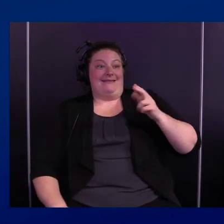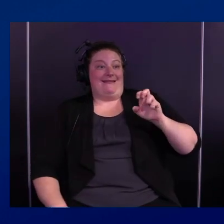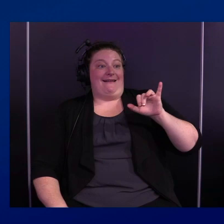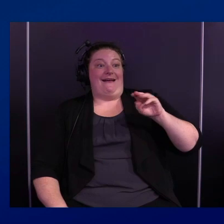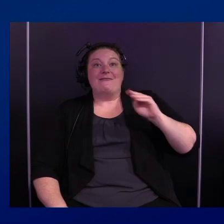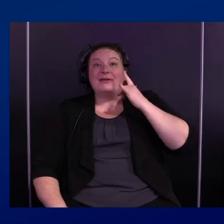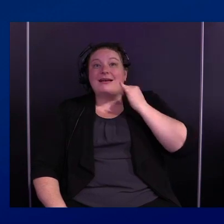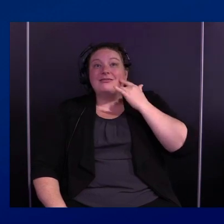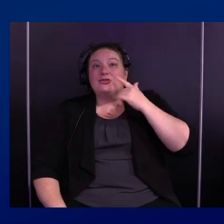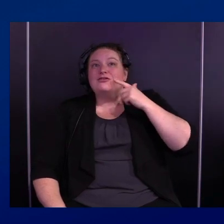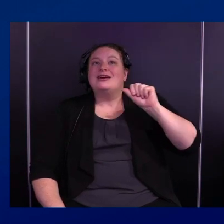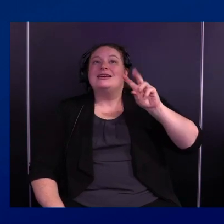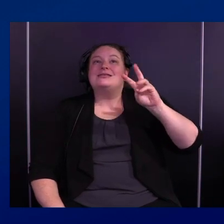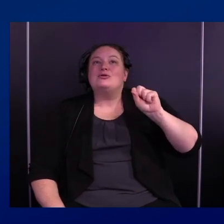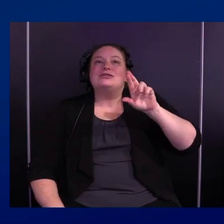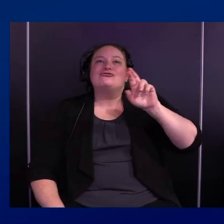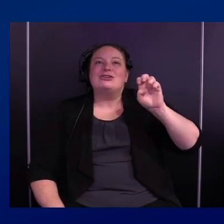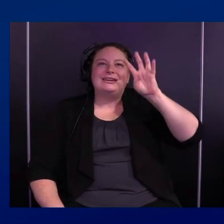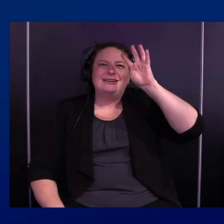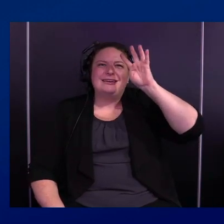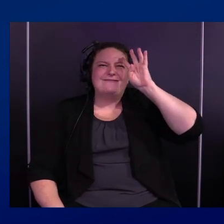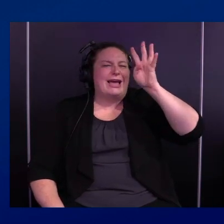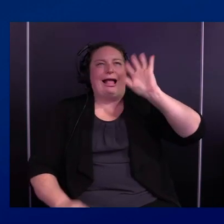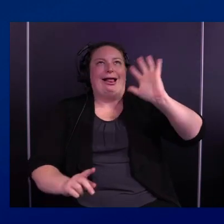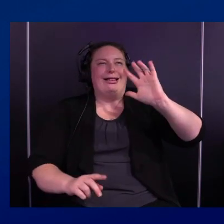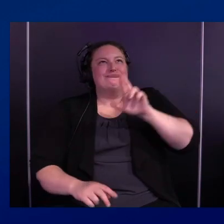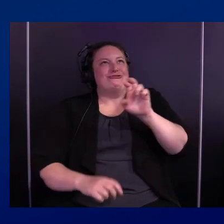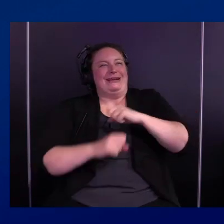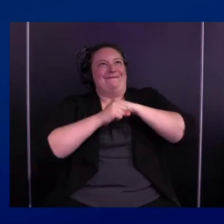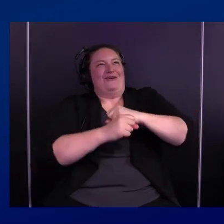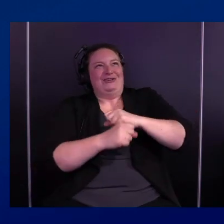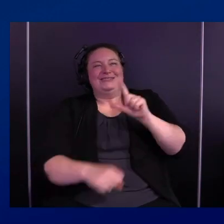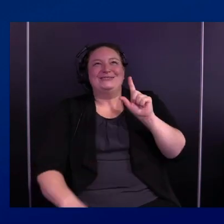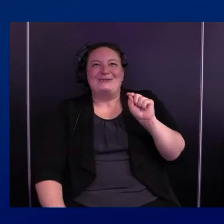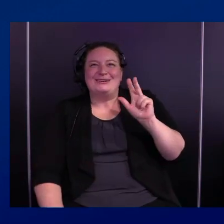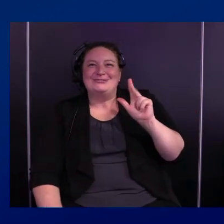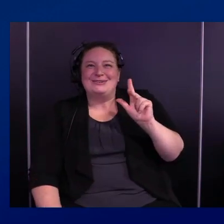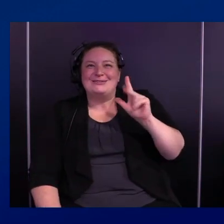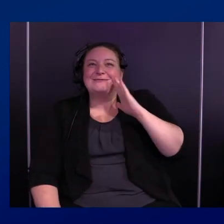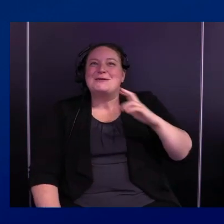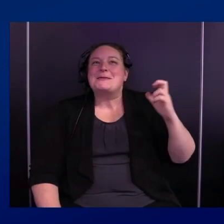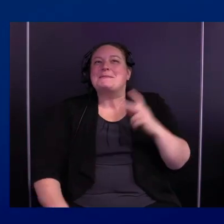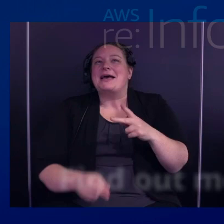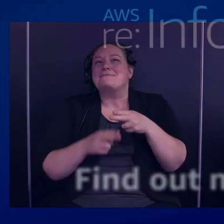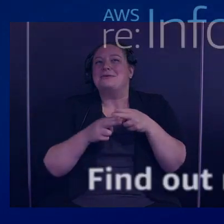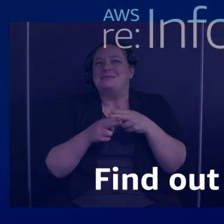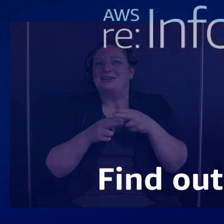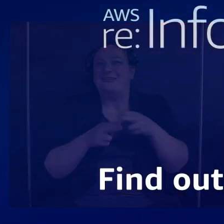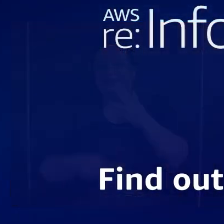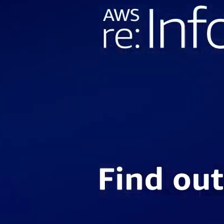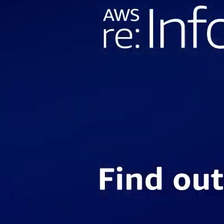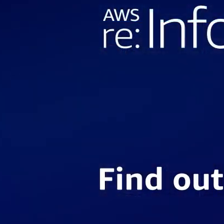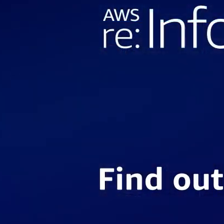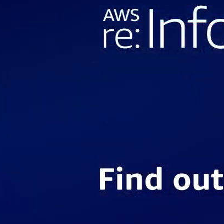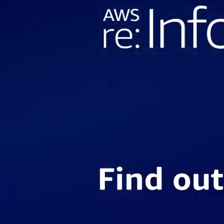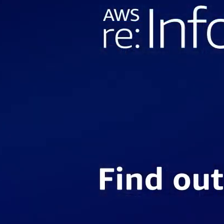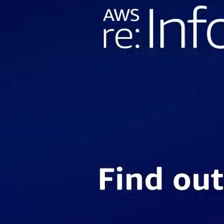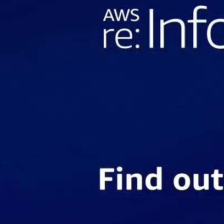for AWS Reinforce 2023. We'll be back momentarily. Thank you.